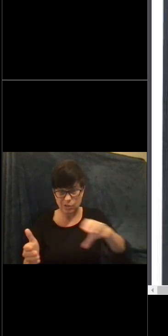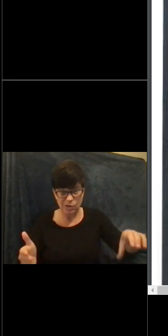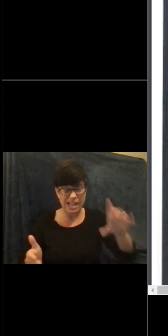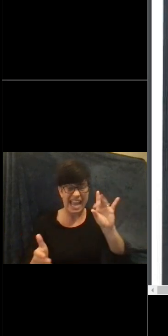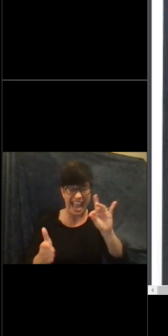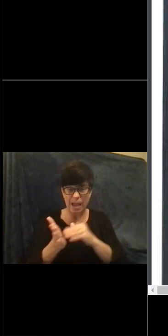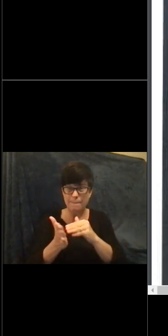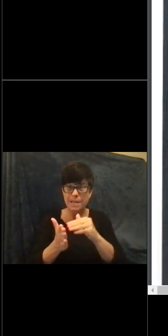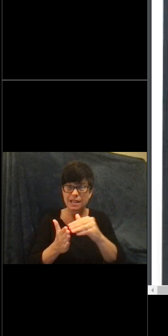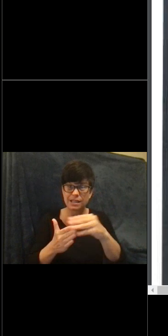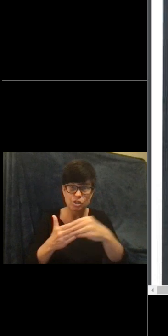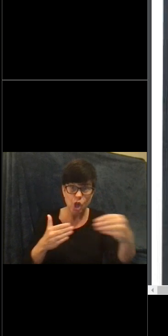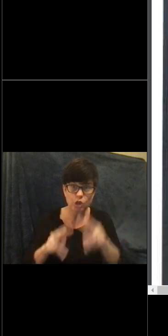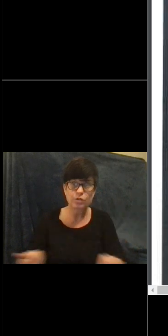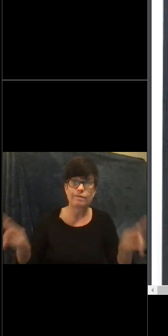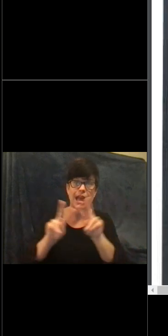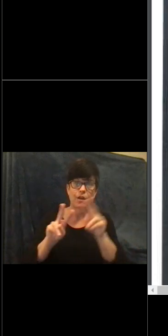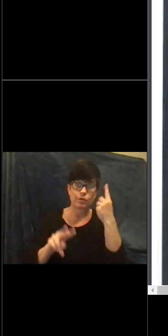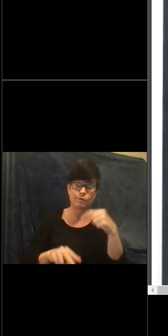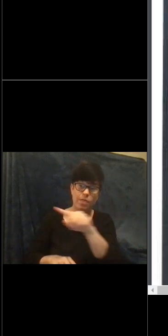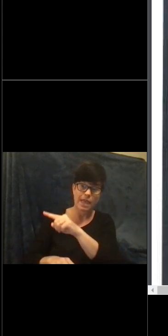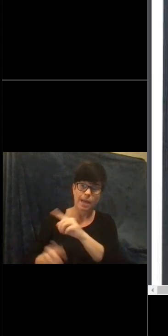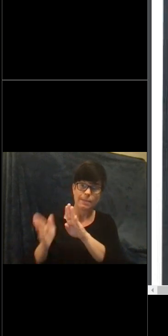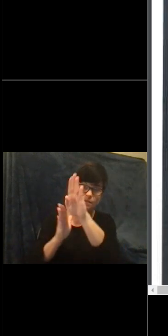them. And so